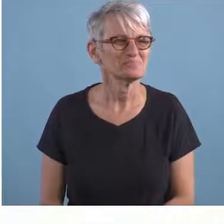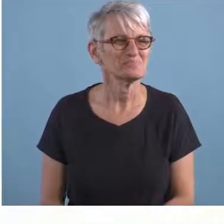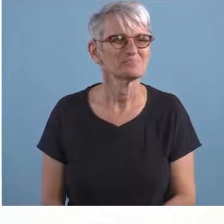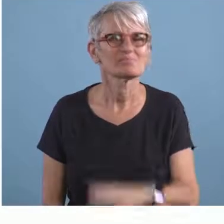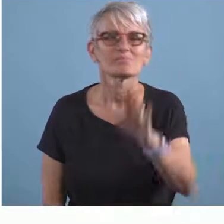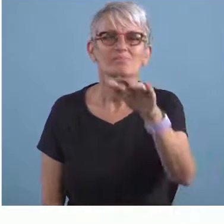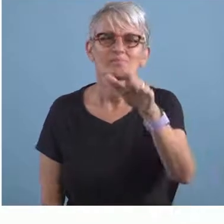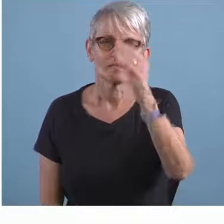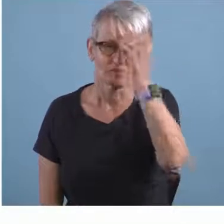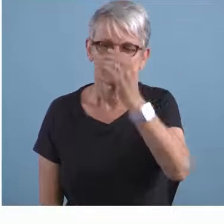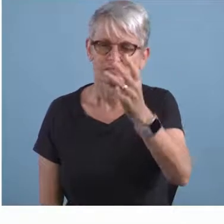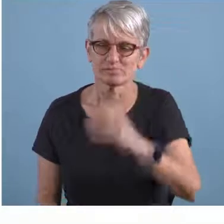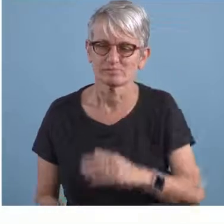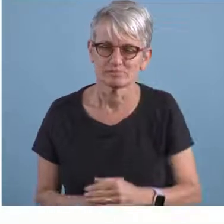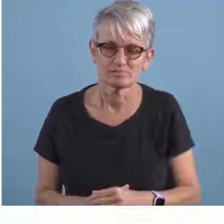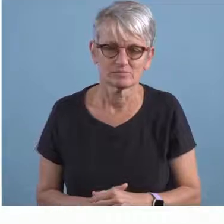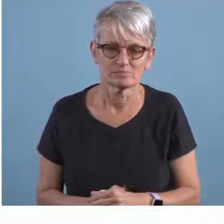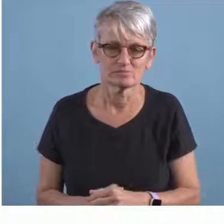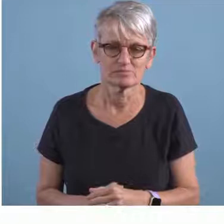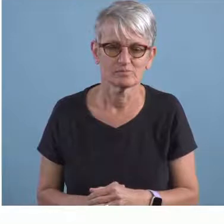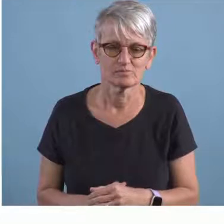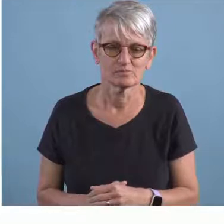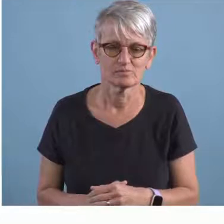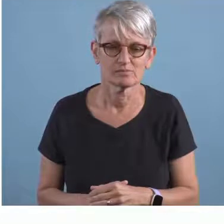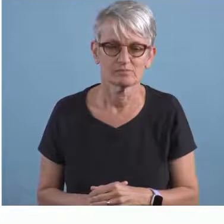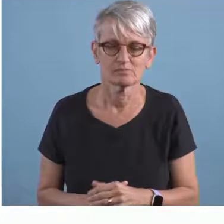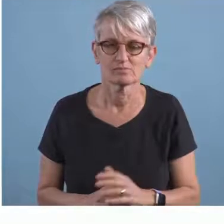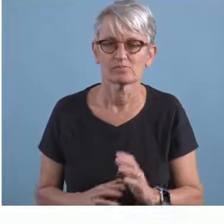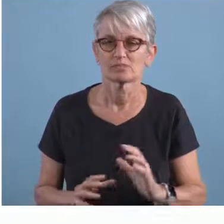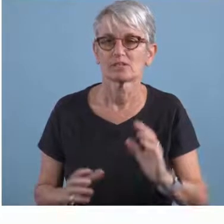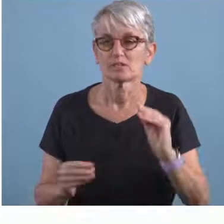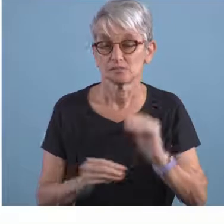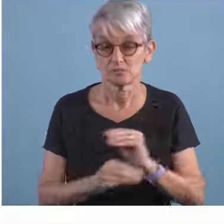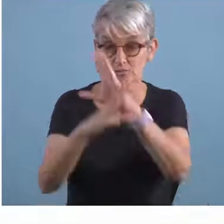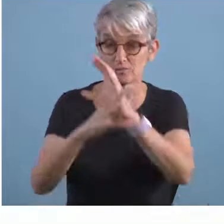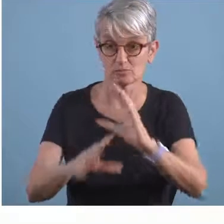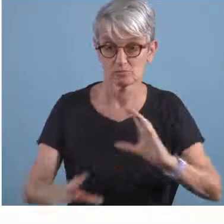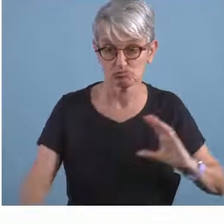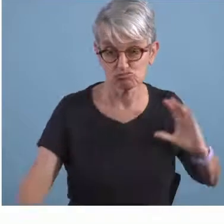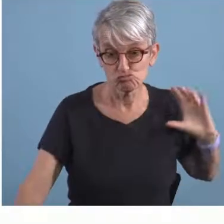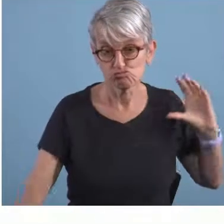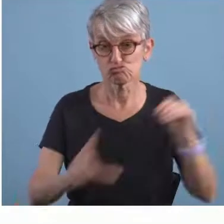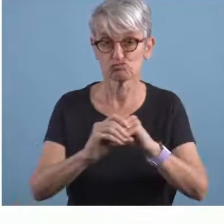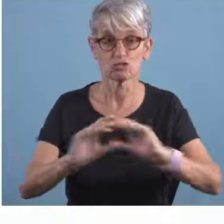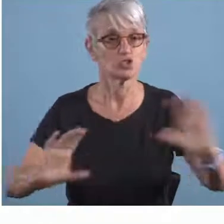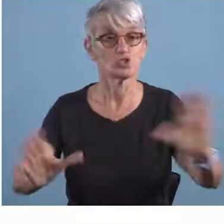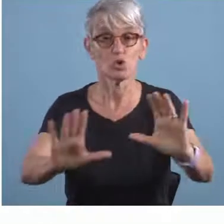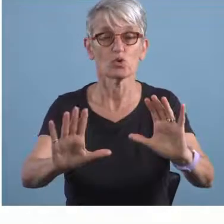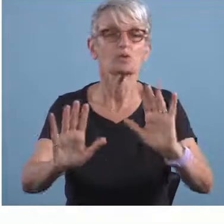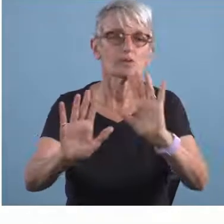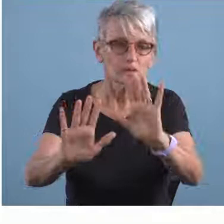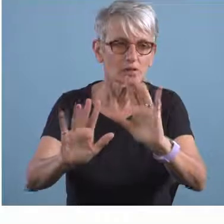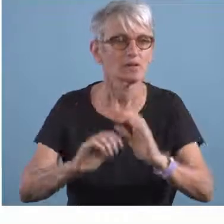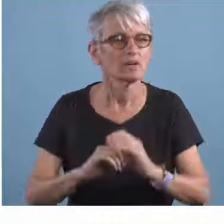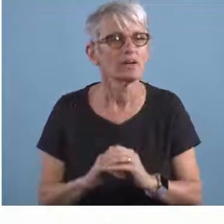say that besides just jumping in and doing telepractice, There is